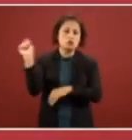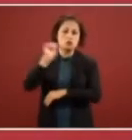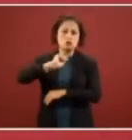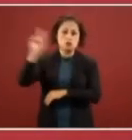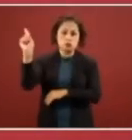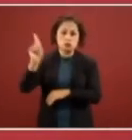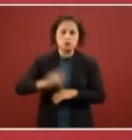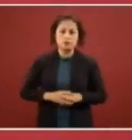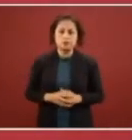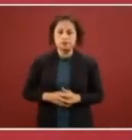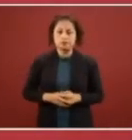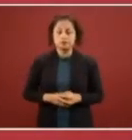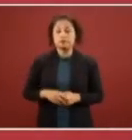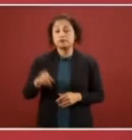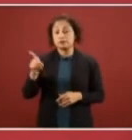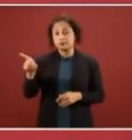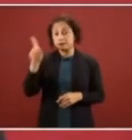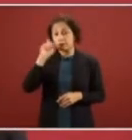Captó